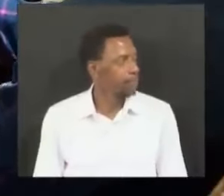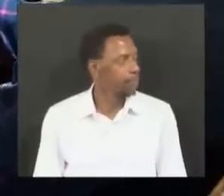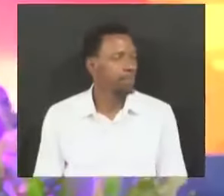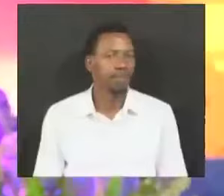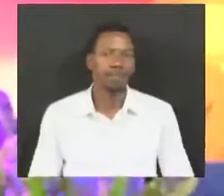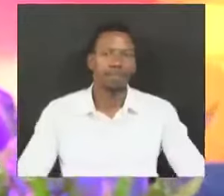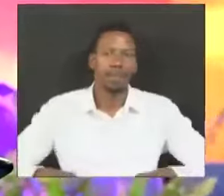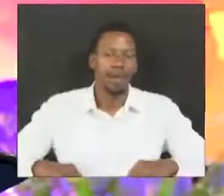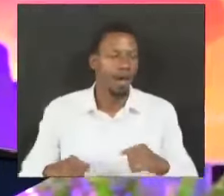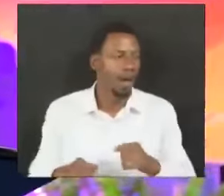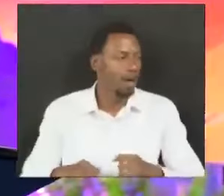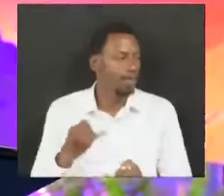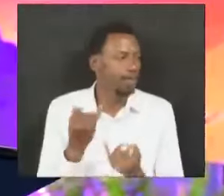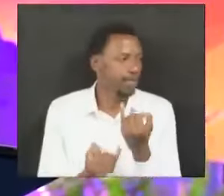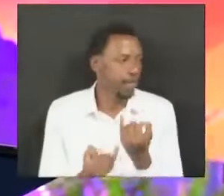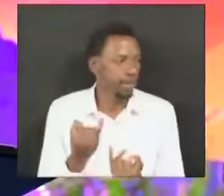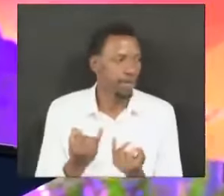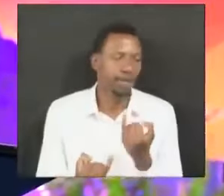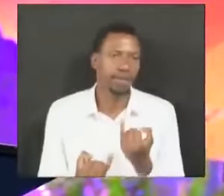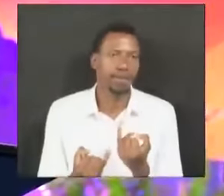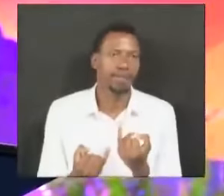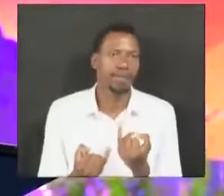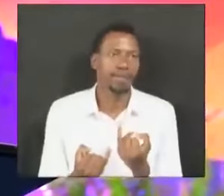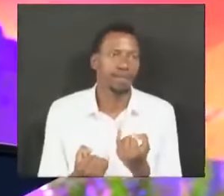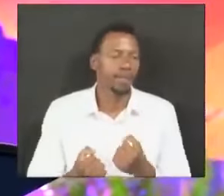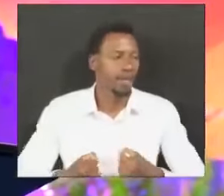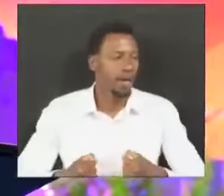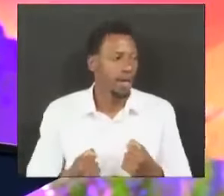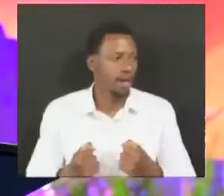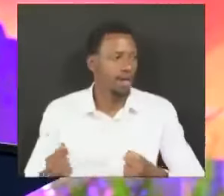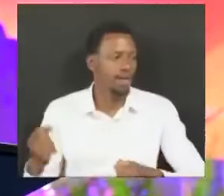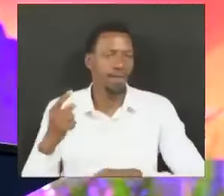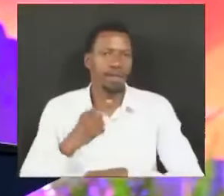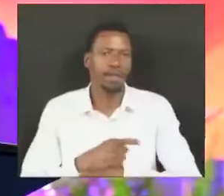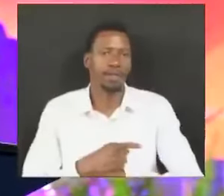Happy Sabbath. Happy day.